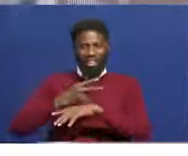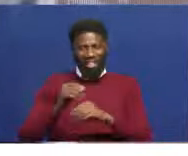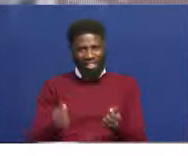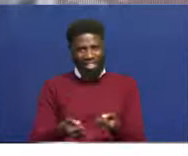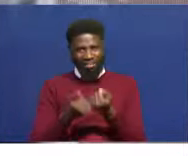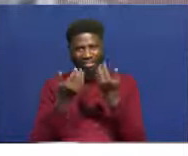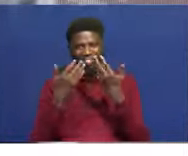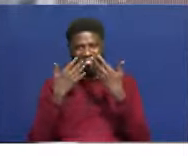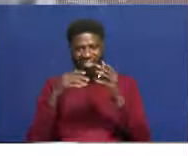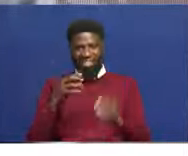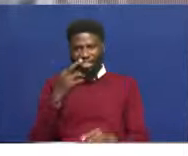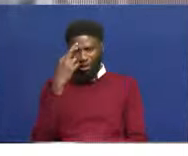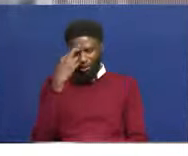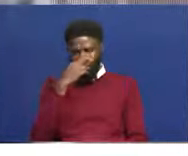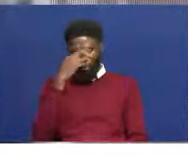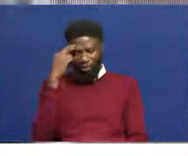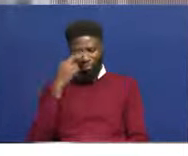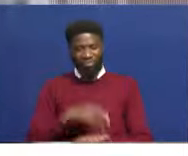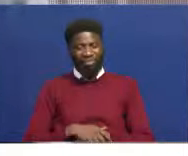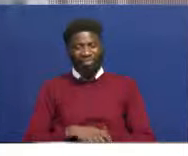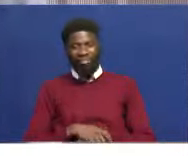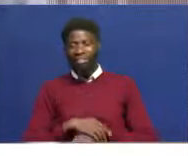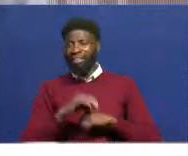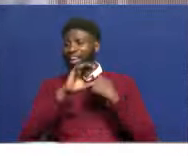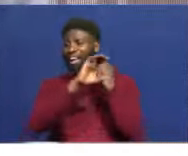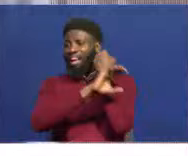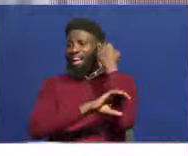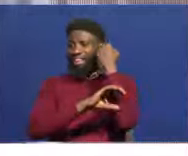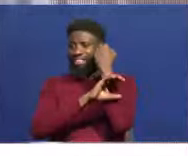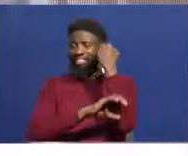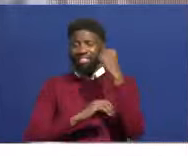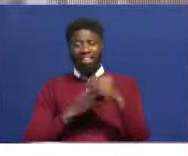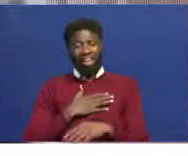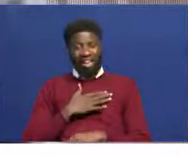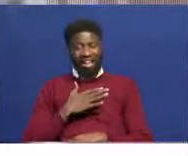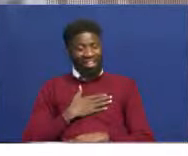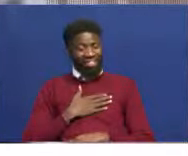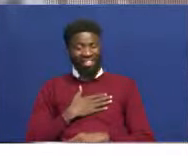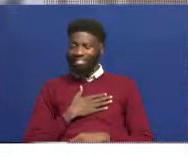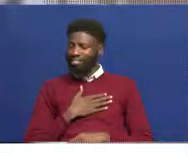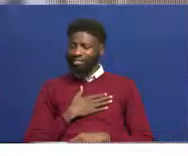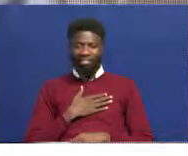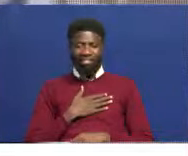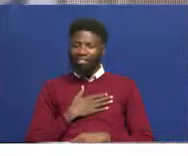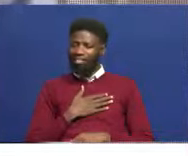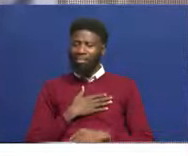probably the worst humanitarian crisis in our history.